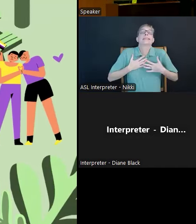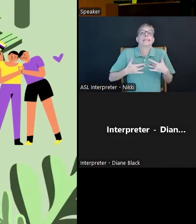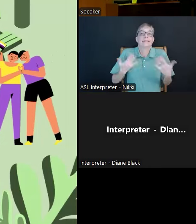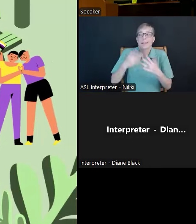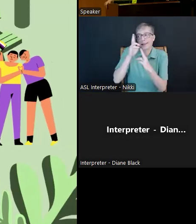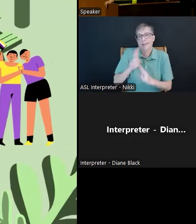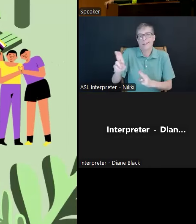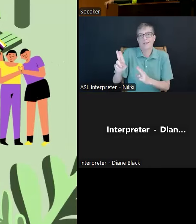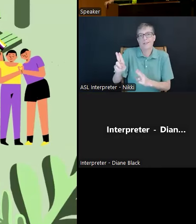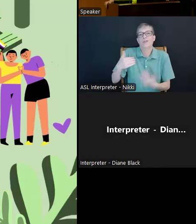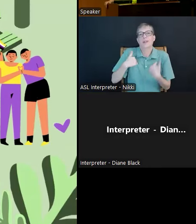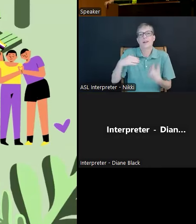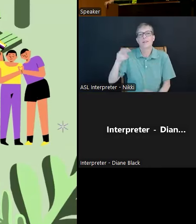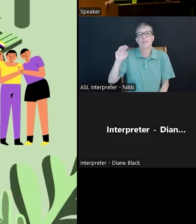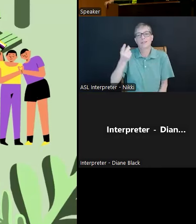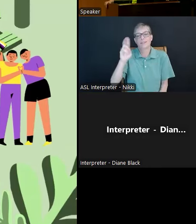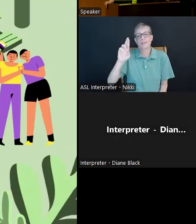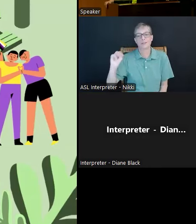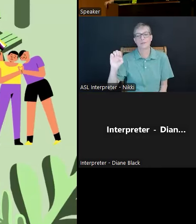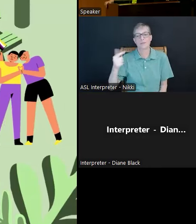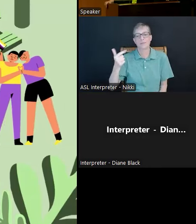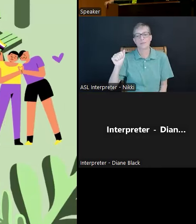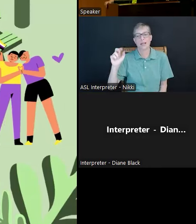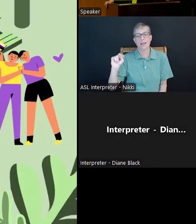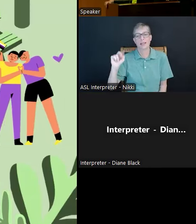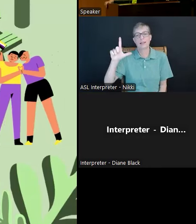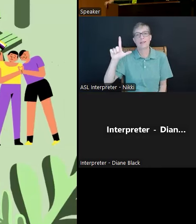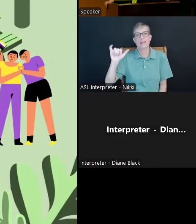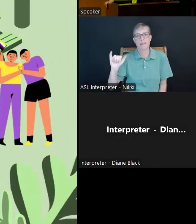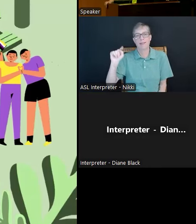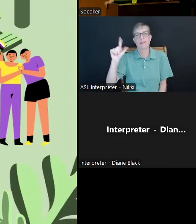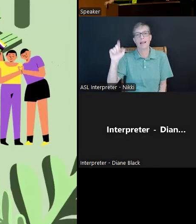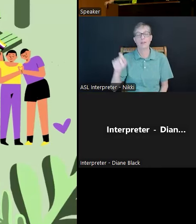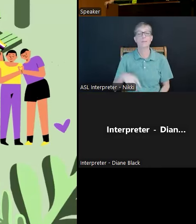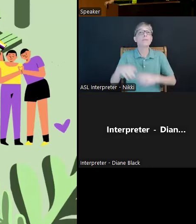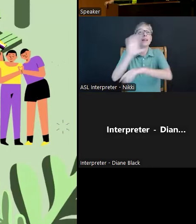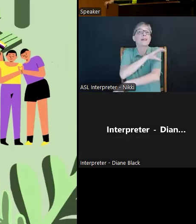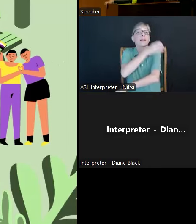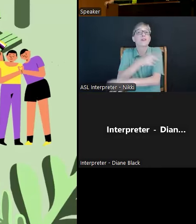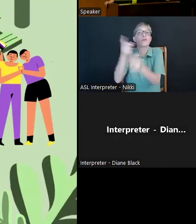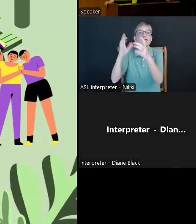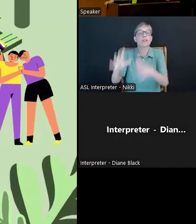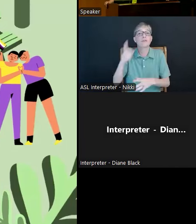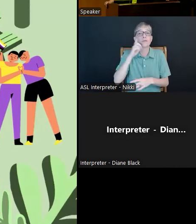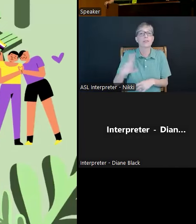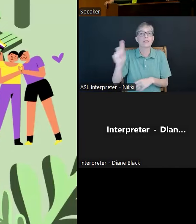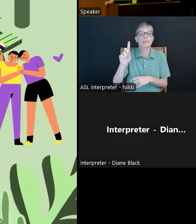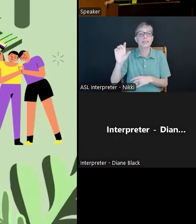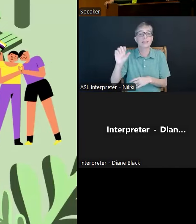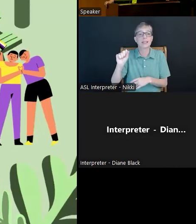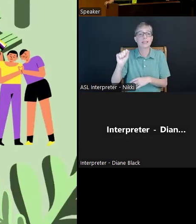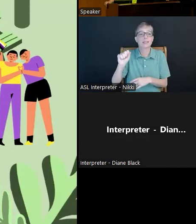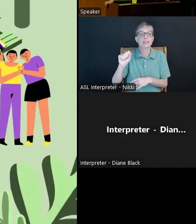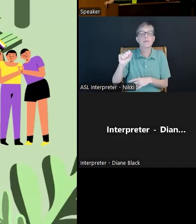Lytle, Dr. Megan Lytle with us, and she is the clinical director of DPS, which stands for Gender